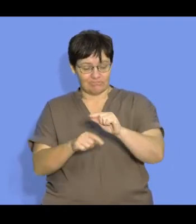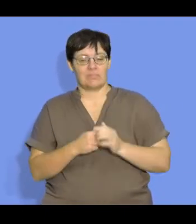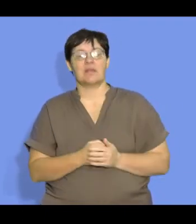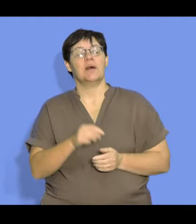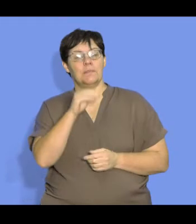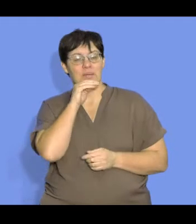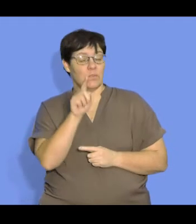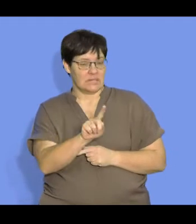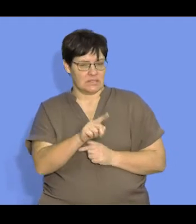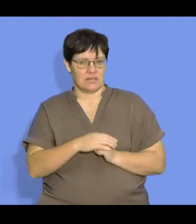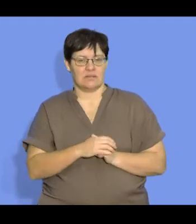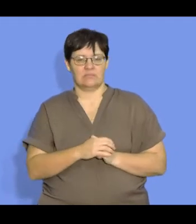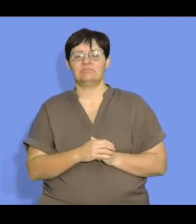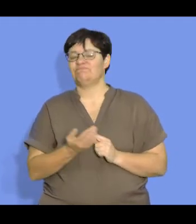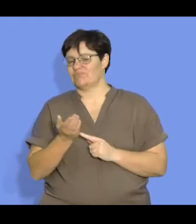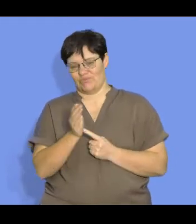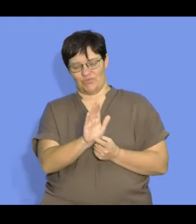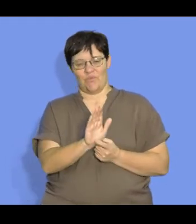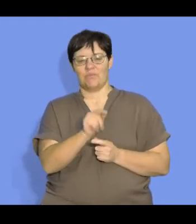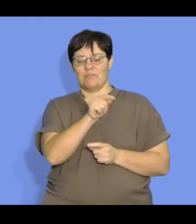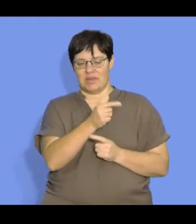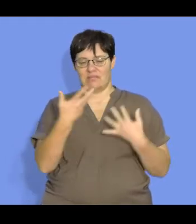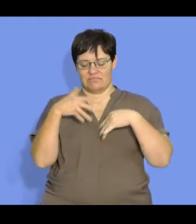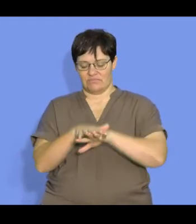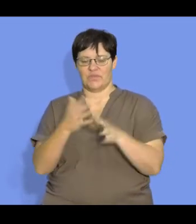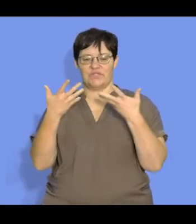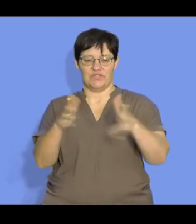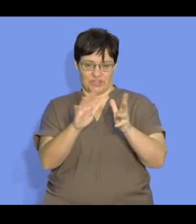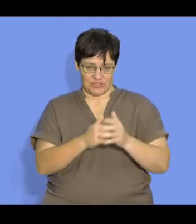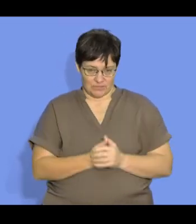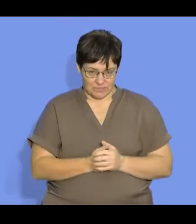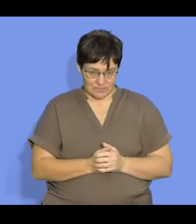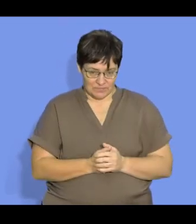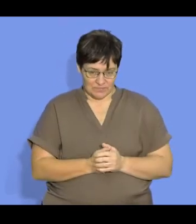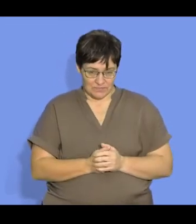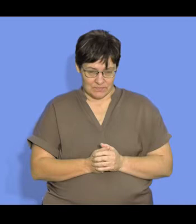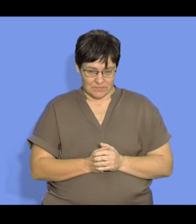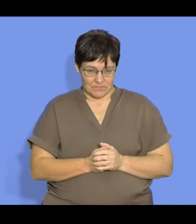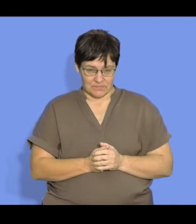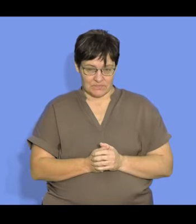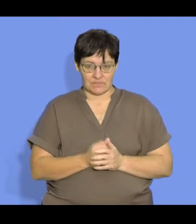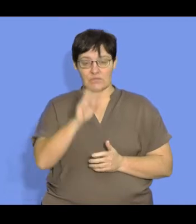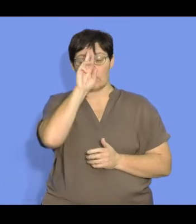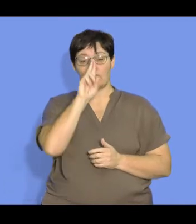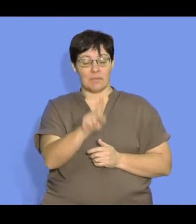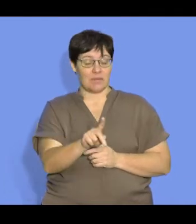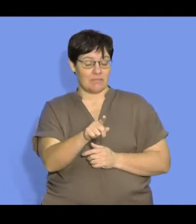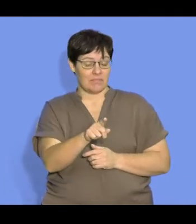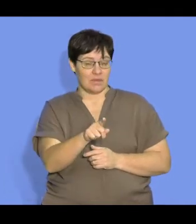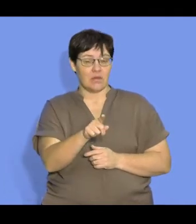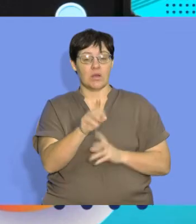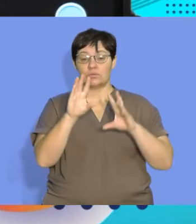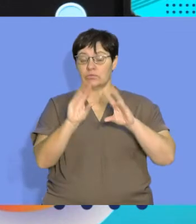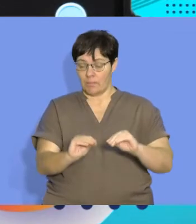axis is actually an indication of your reaction that stopped. Just remember, when your reaction